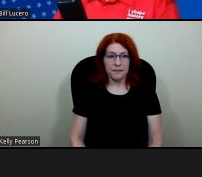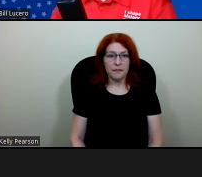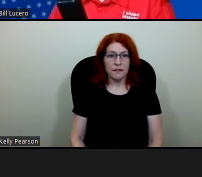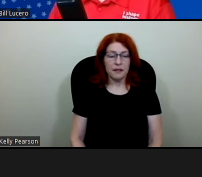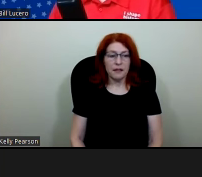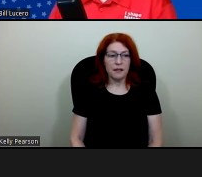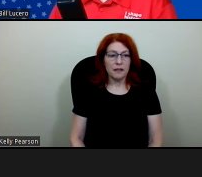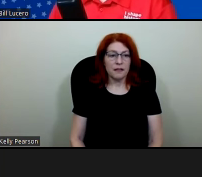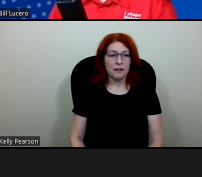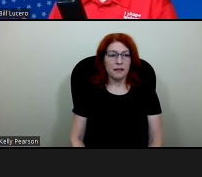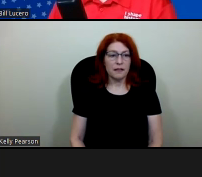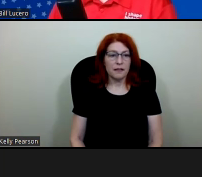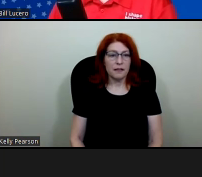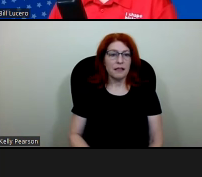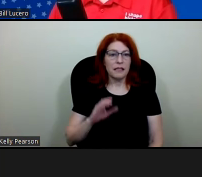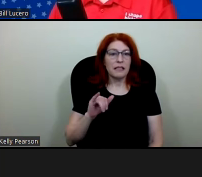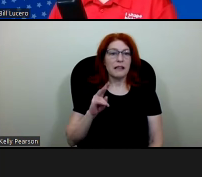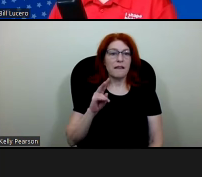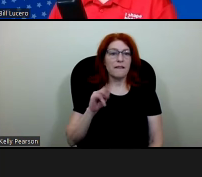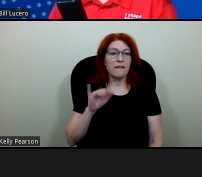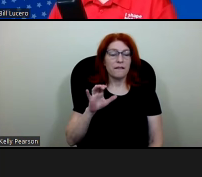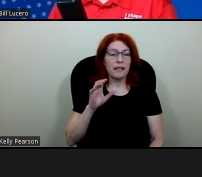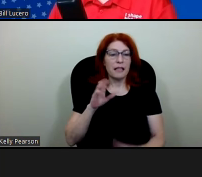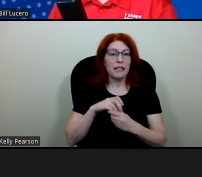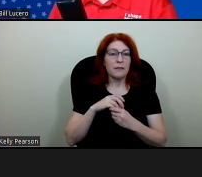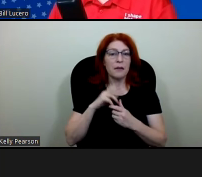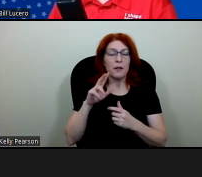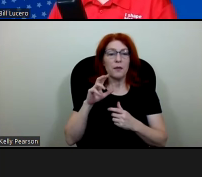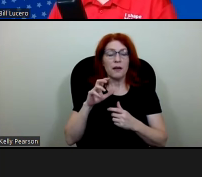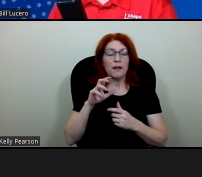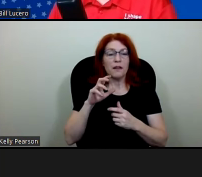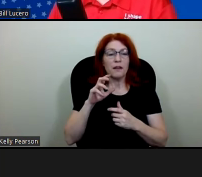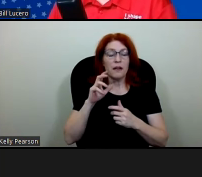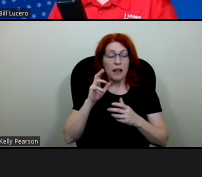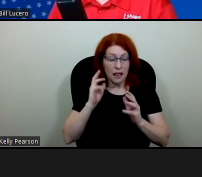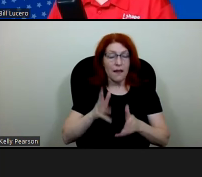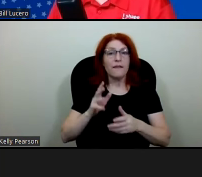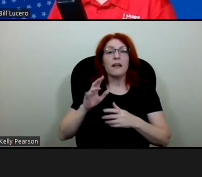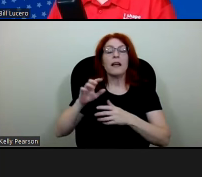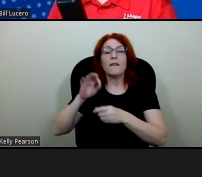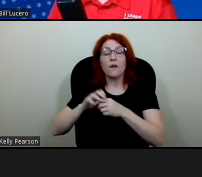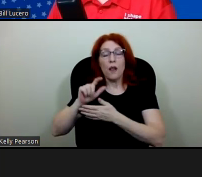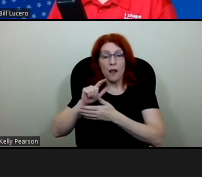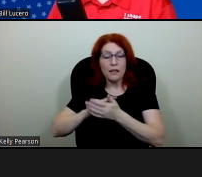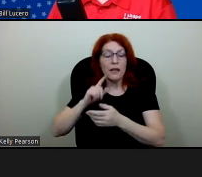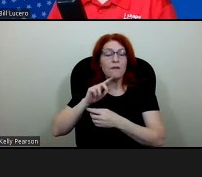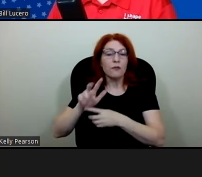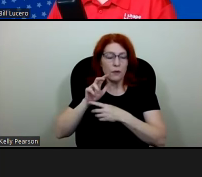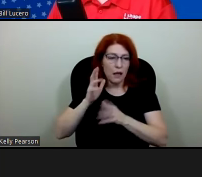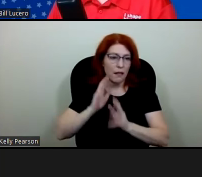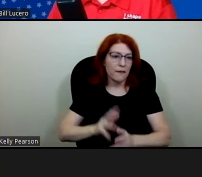So we have civic engagement, we have $300 left. And in vote laws, we have $300